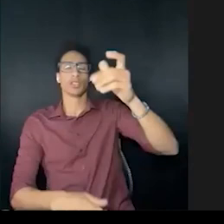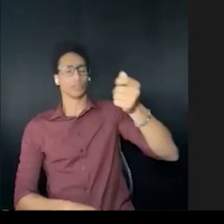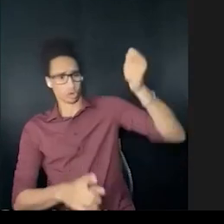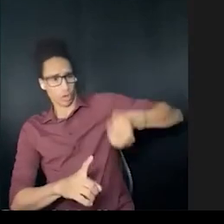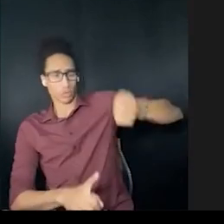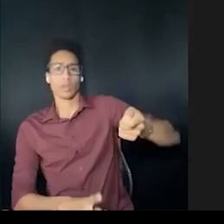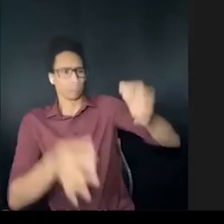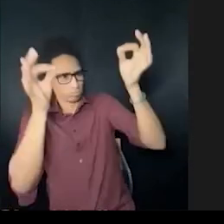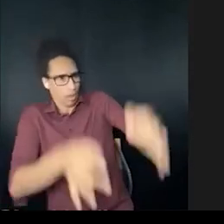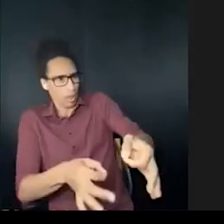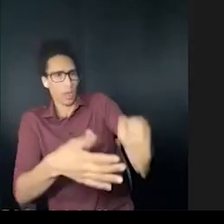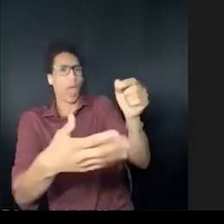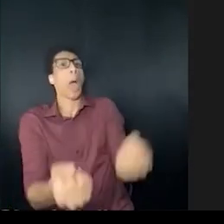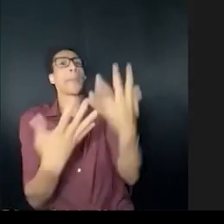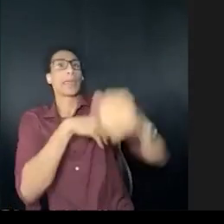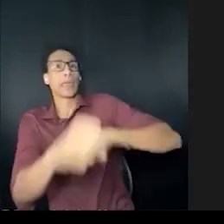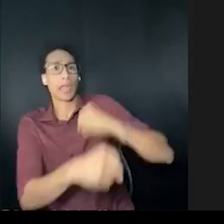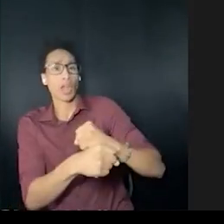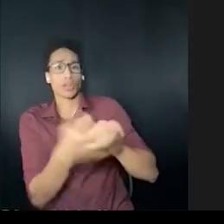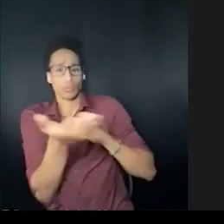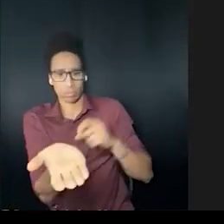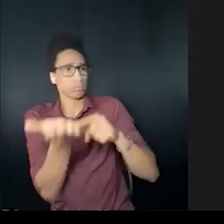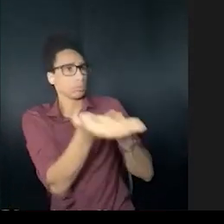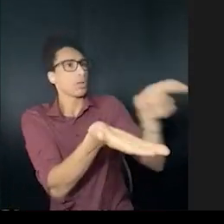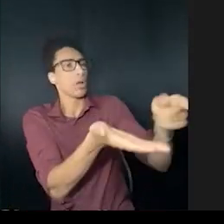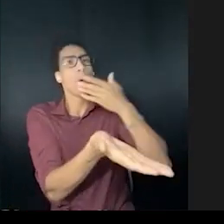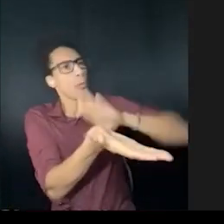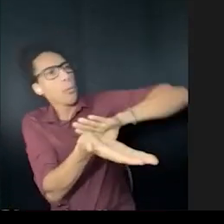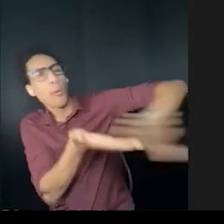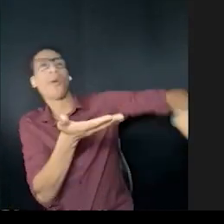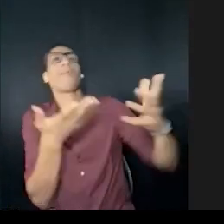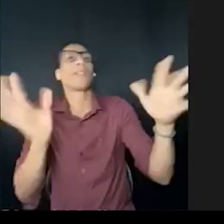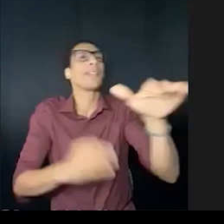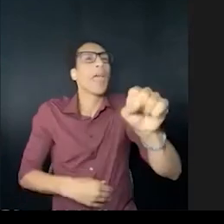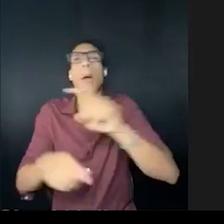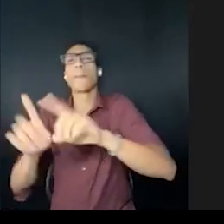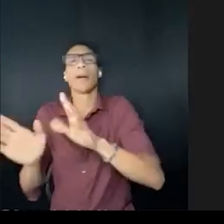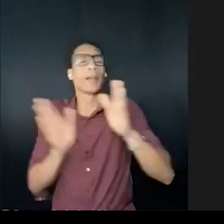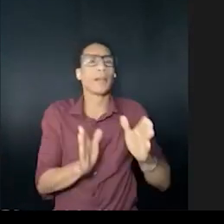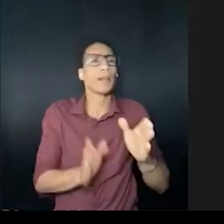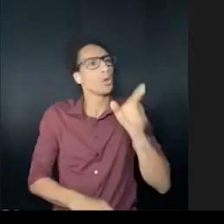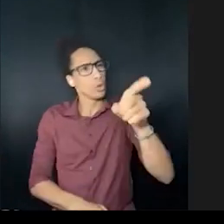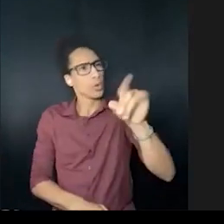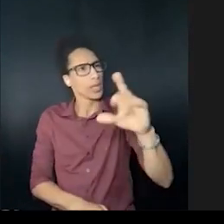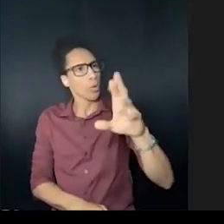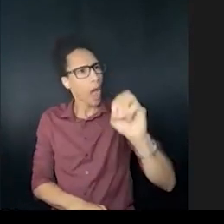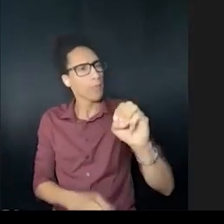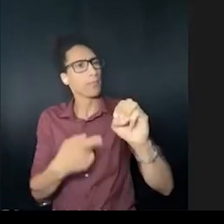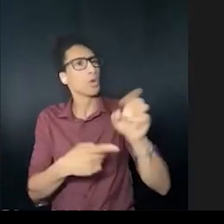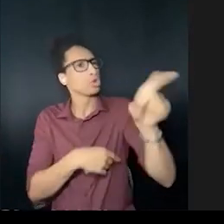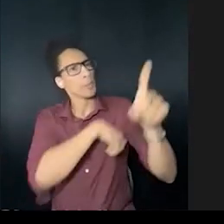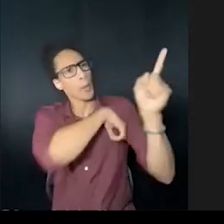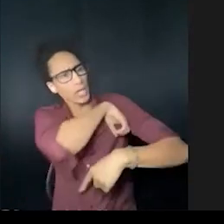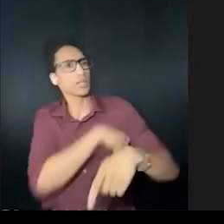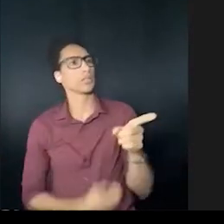that. You committed a crime. You go to jail to be punished. Mm-hmm. All the other things that we're talking about come after